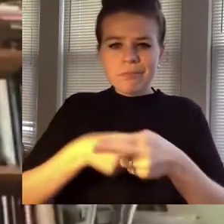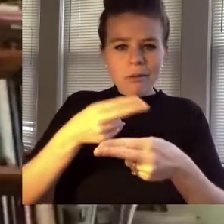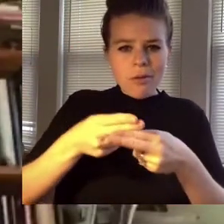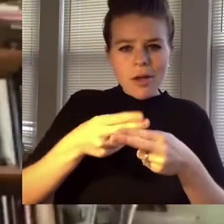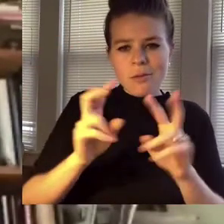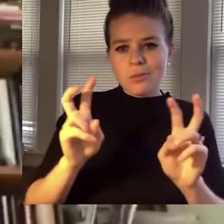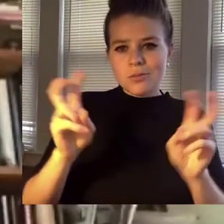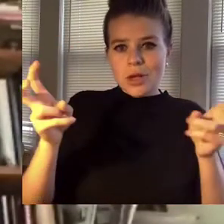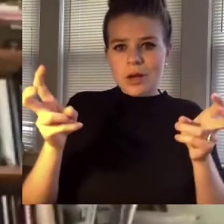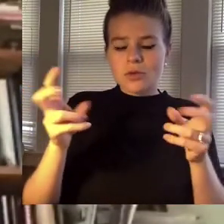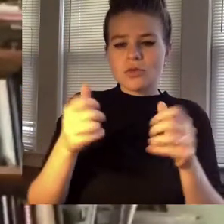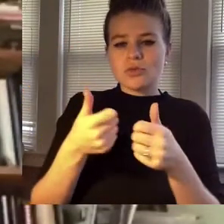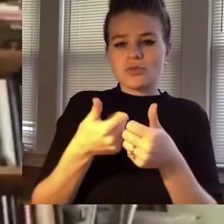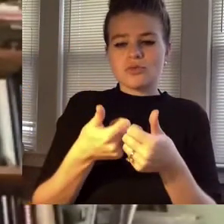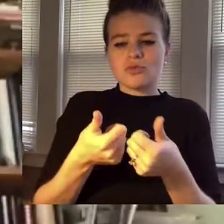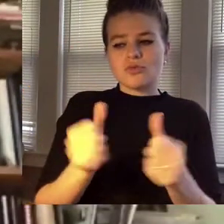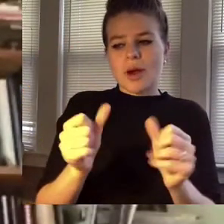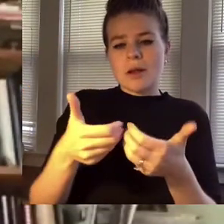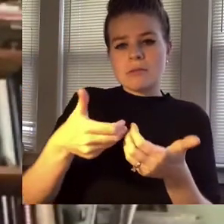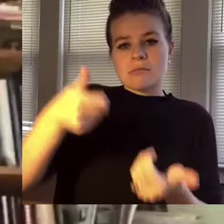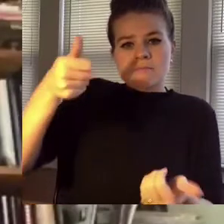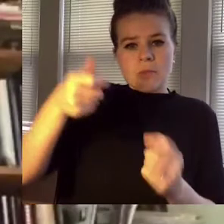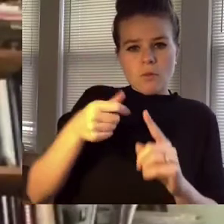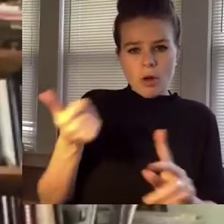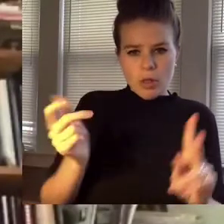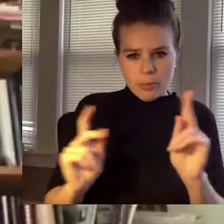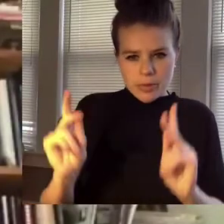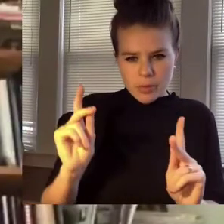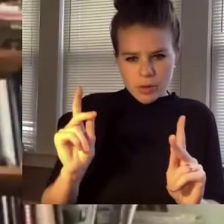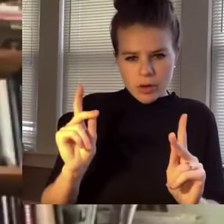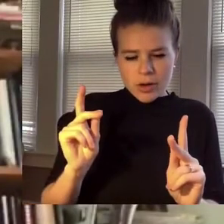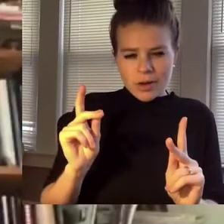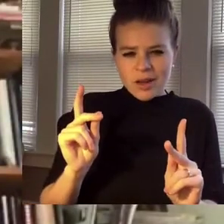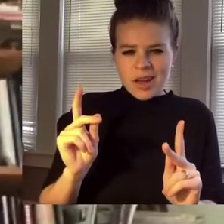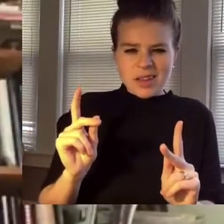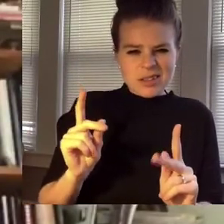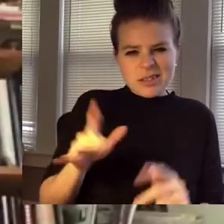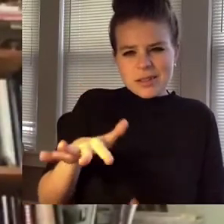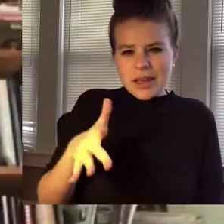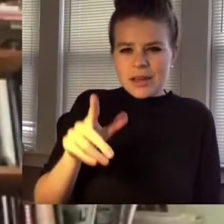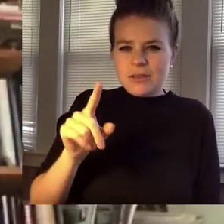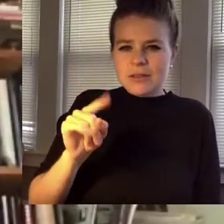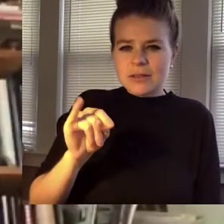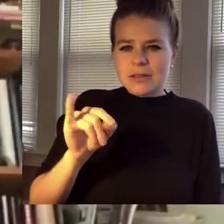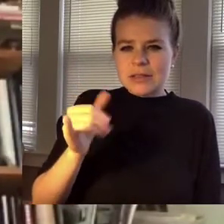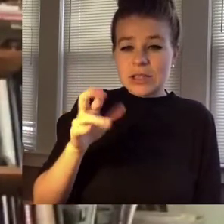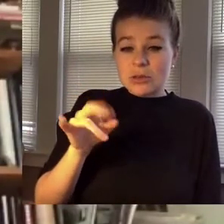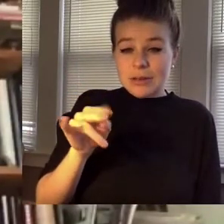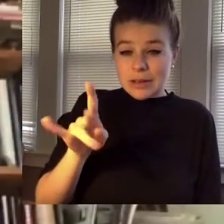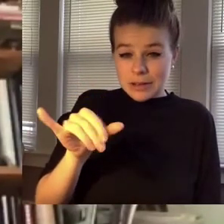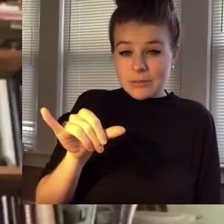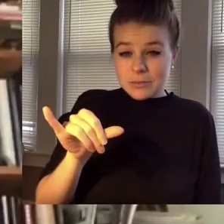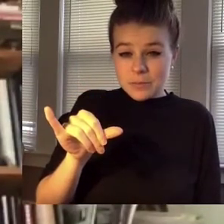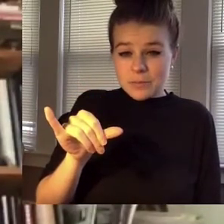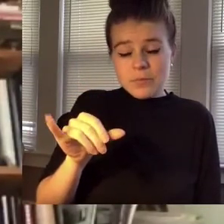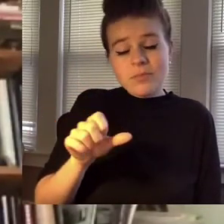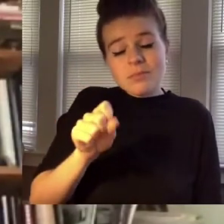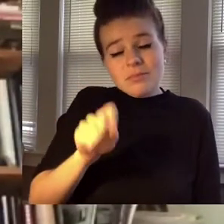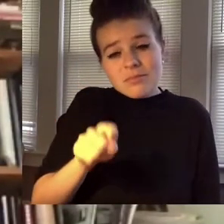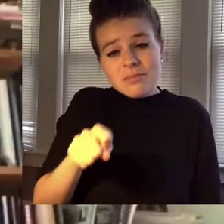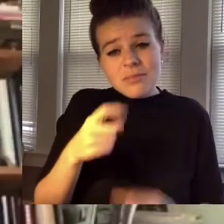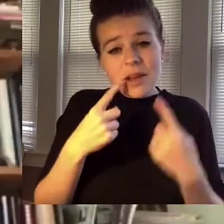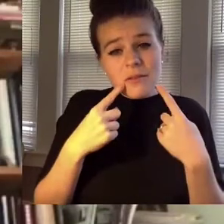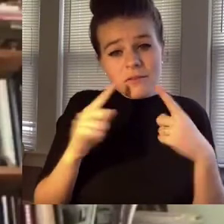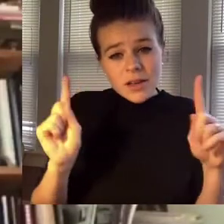others. It's a kind of tyranny. And it is also an effective form